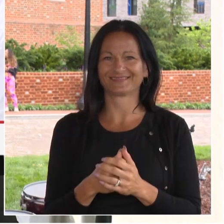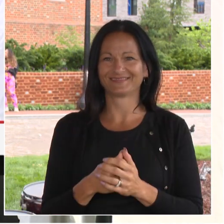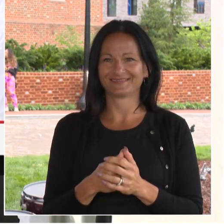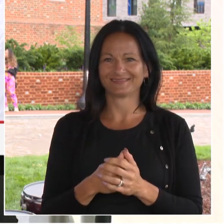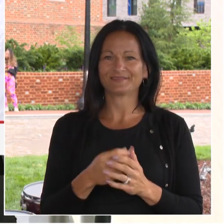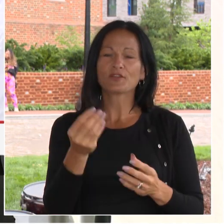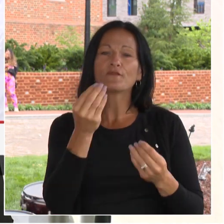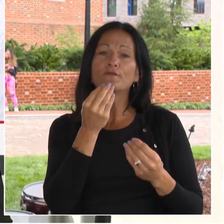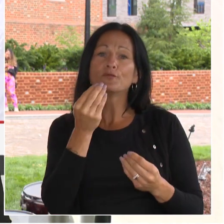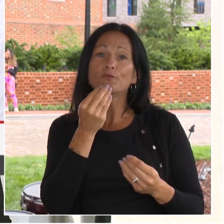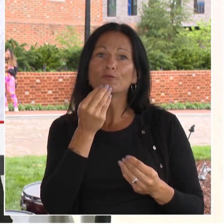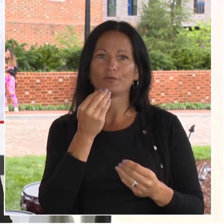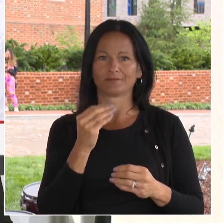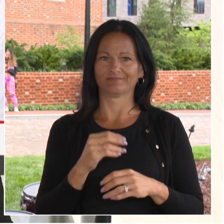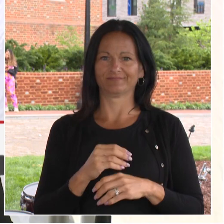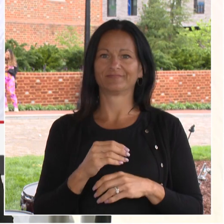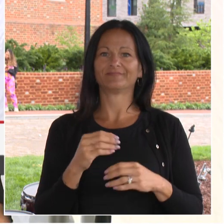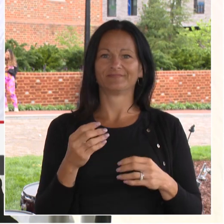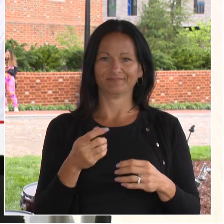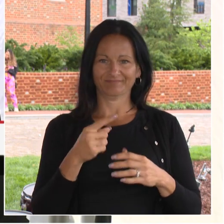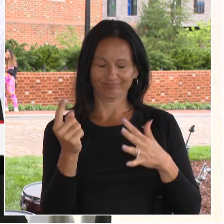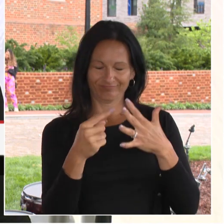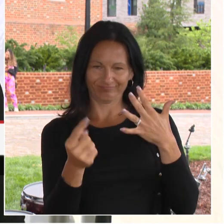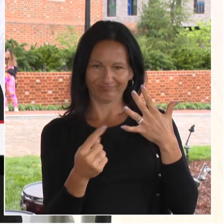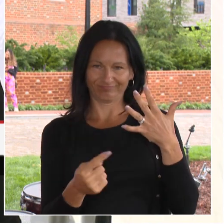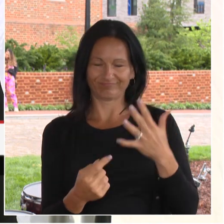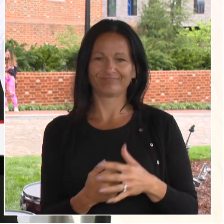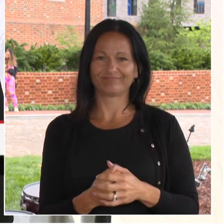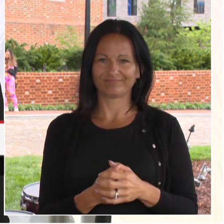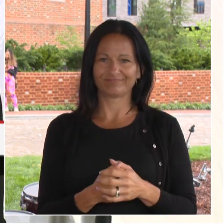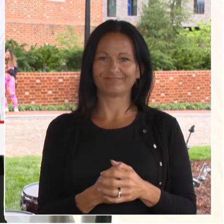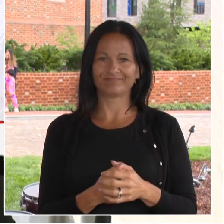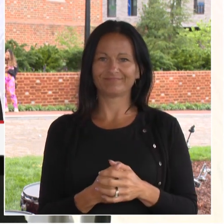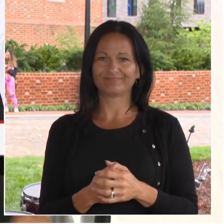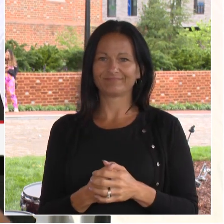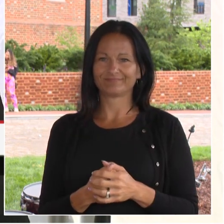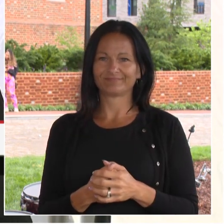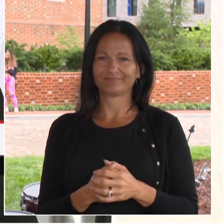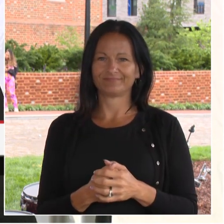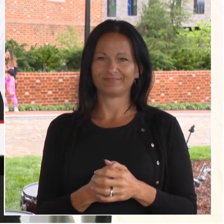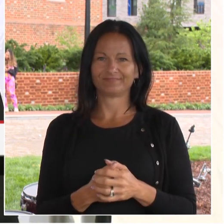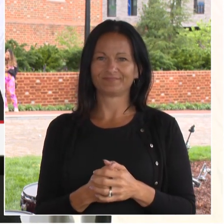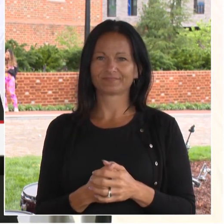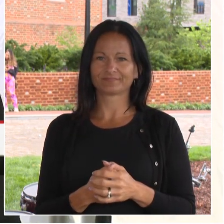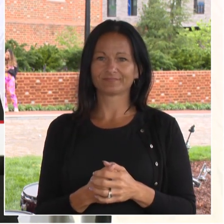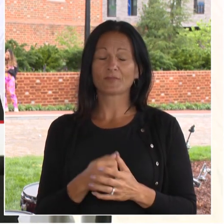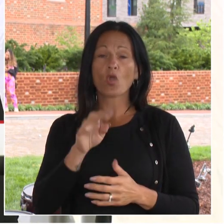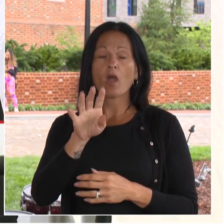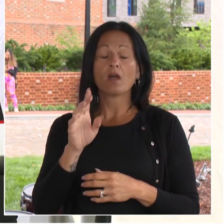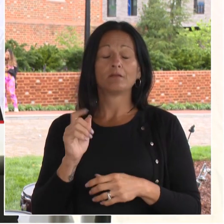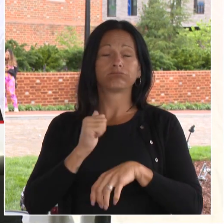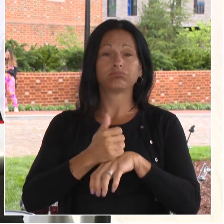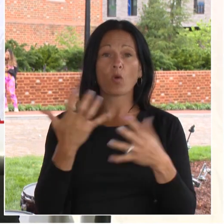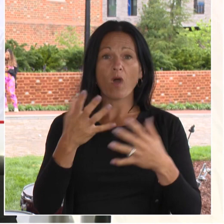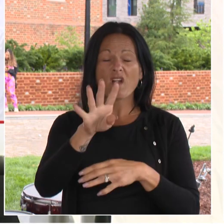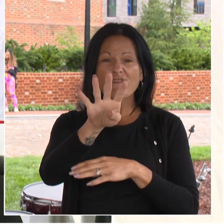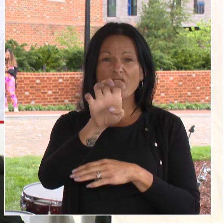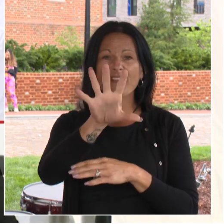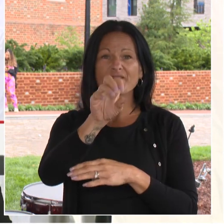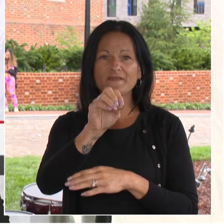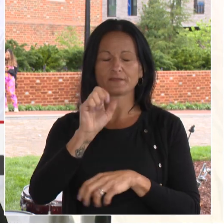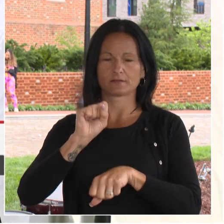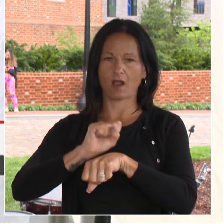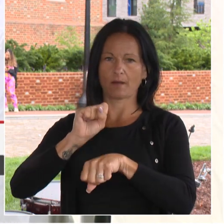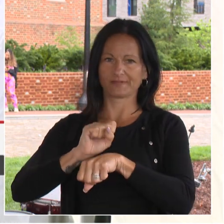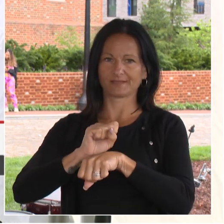there. They are bringing 450 jobs, and they just informed me that